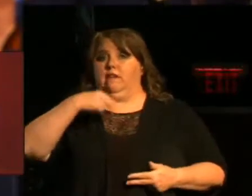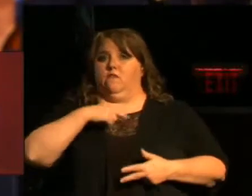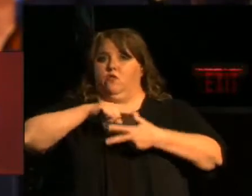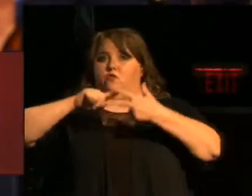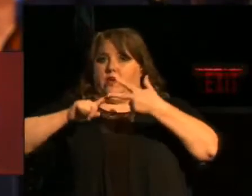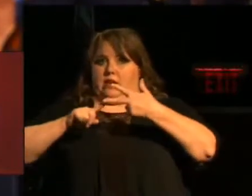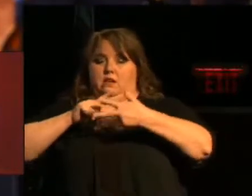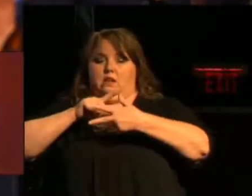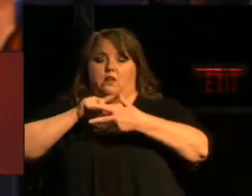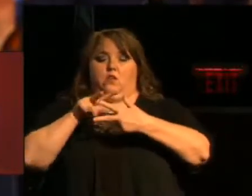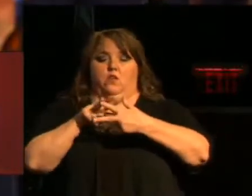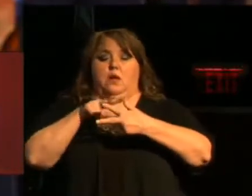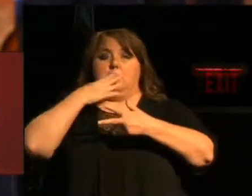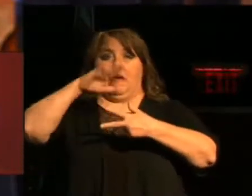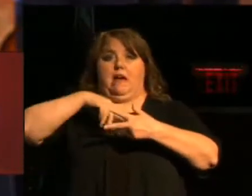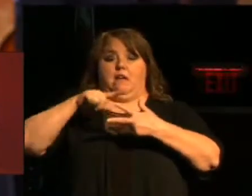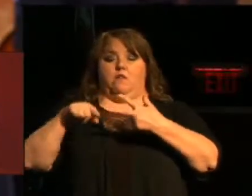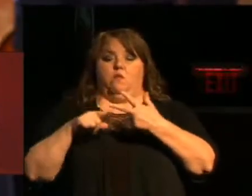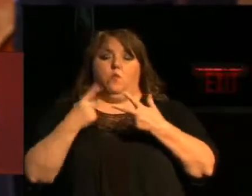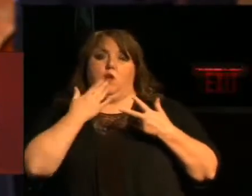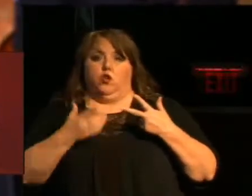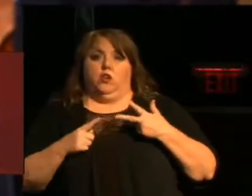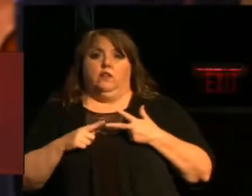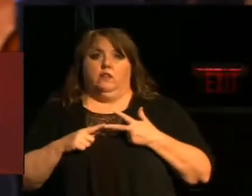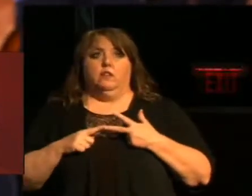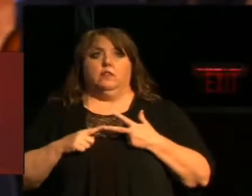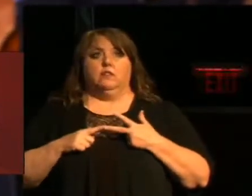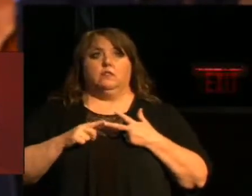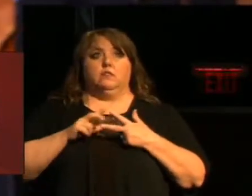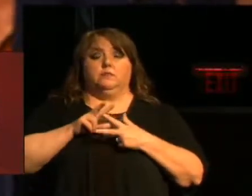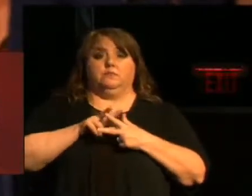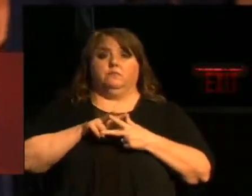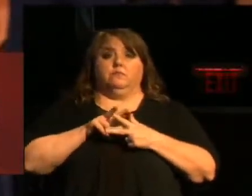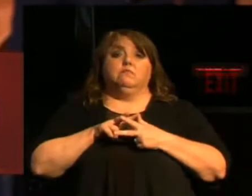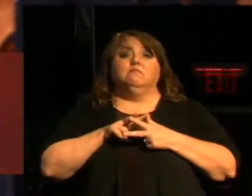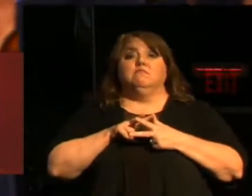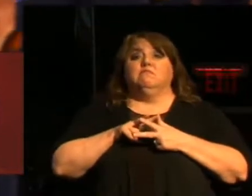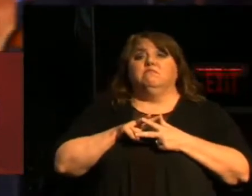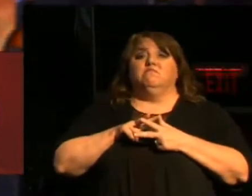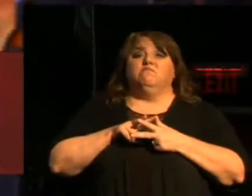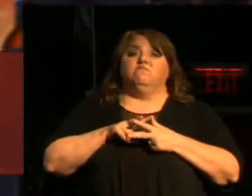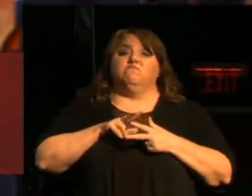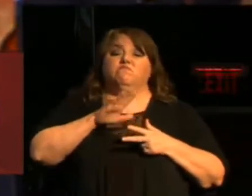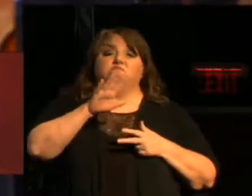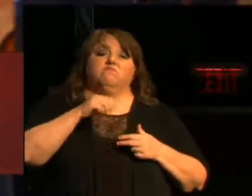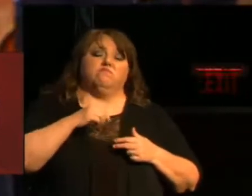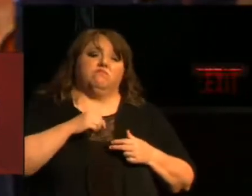Yeah. And I can't do that like Mr. Tsitsi did, Monica. Then, Rafe,